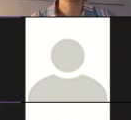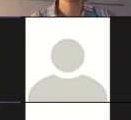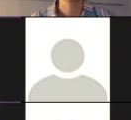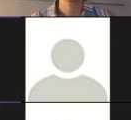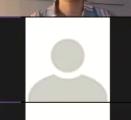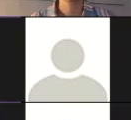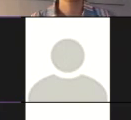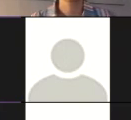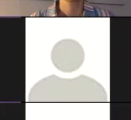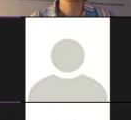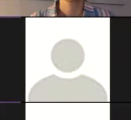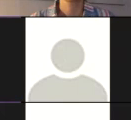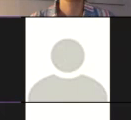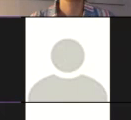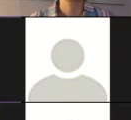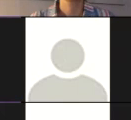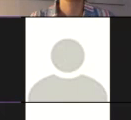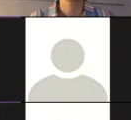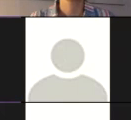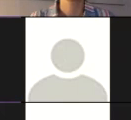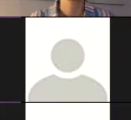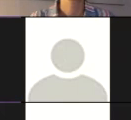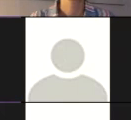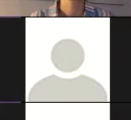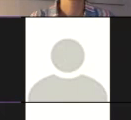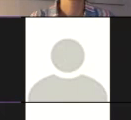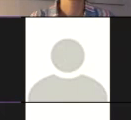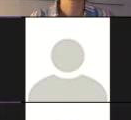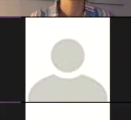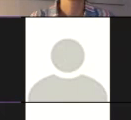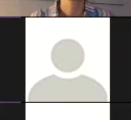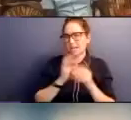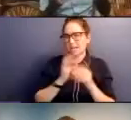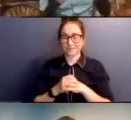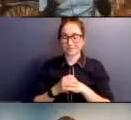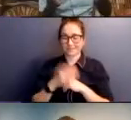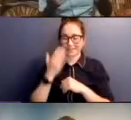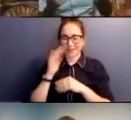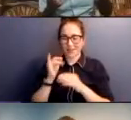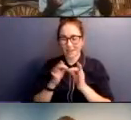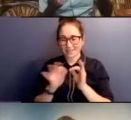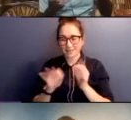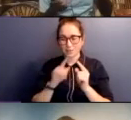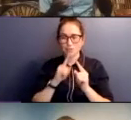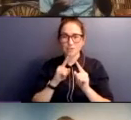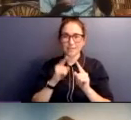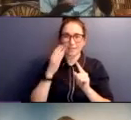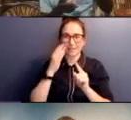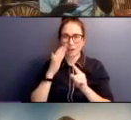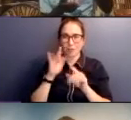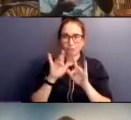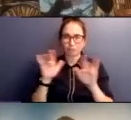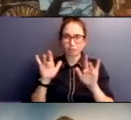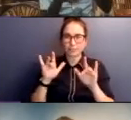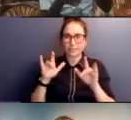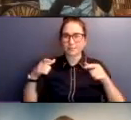and I got this idea from Meredith's daughter, is just a simple empty Kleenex box around which